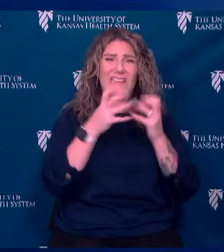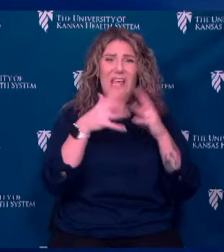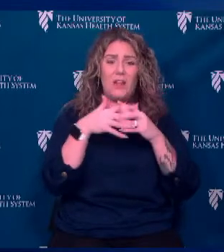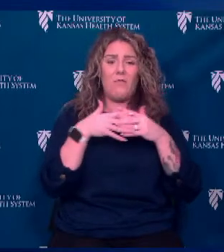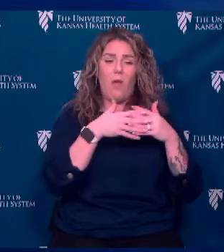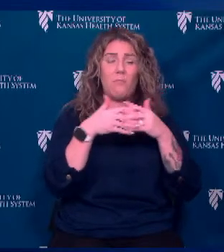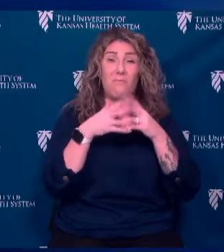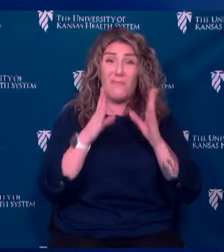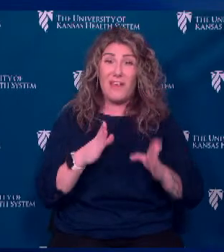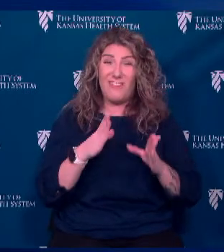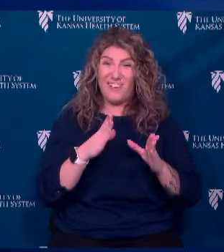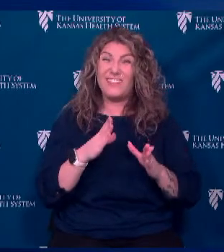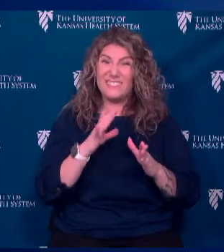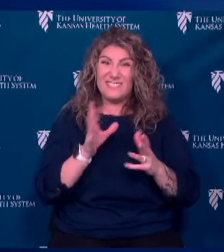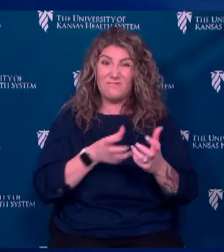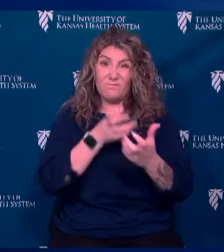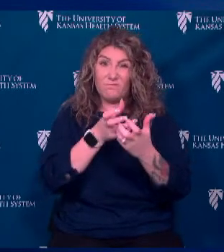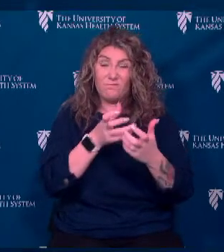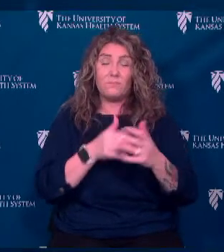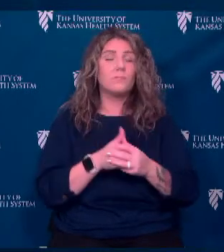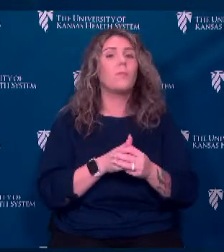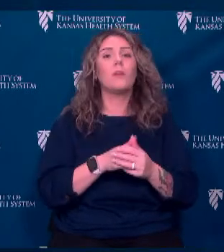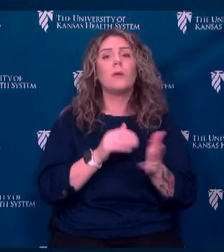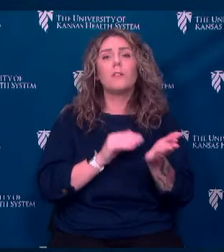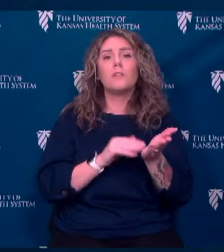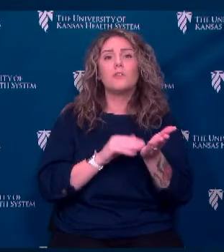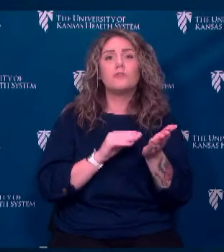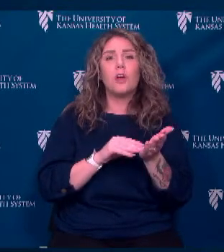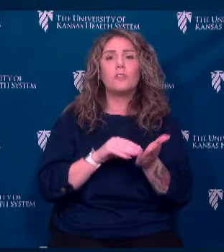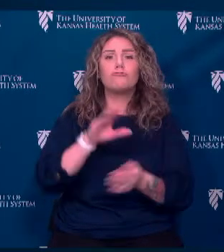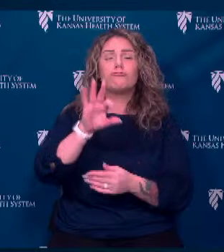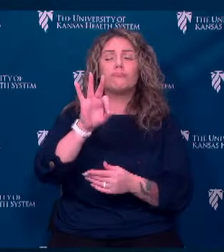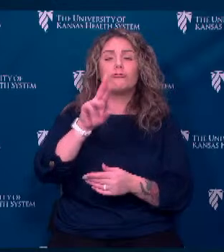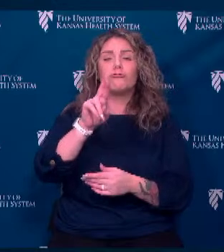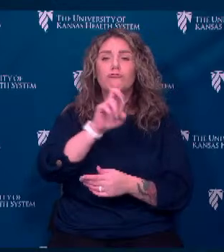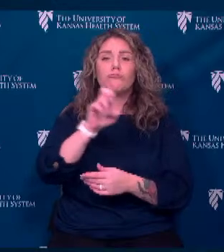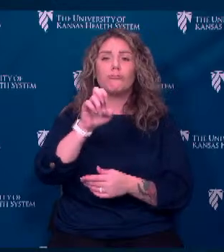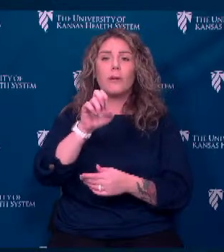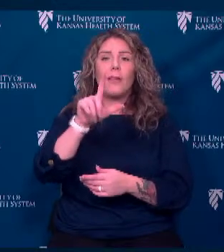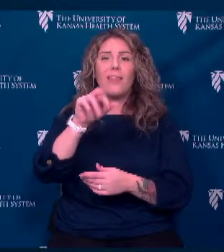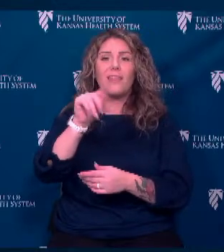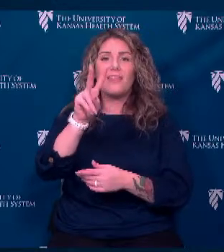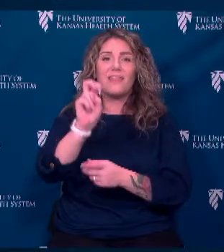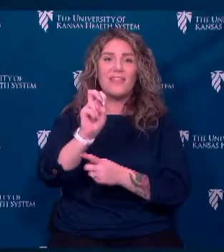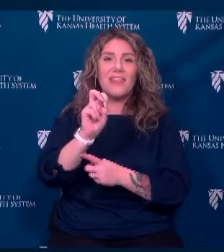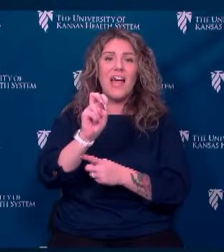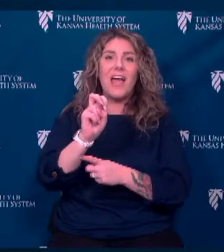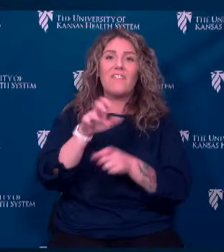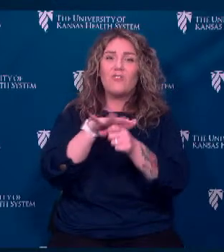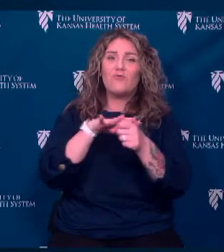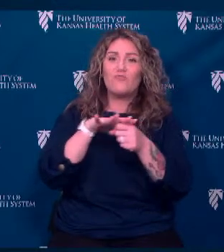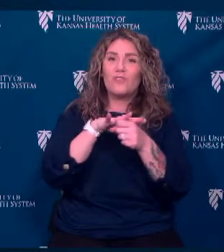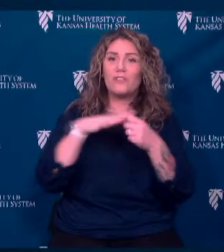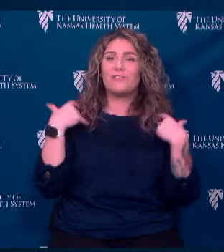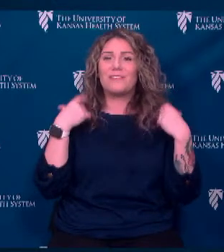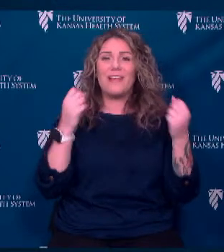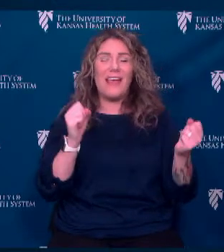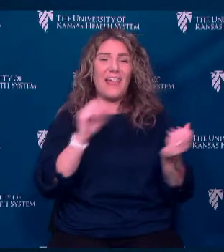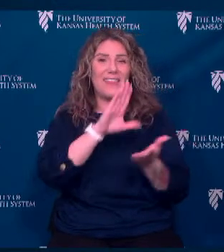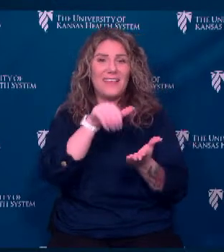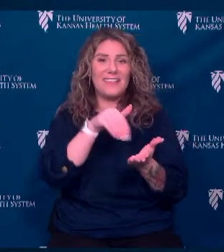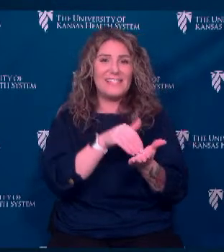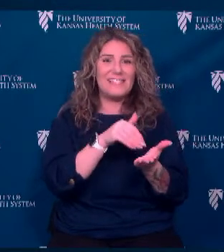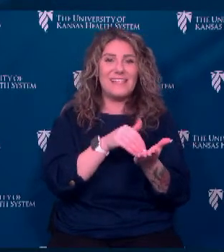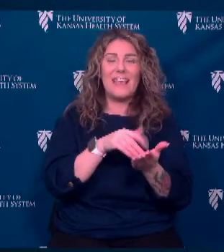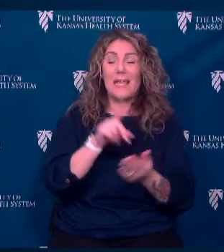category. Dr. Robert Freelove, the Chief Medical Officer at Salina Regional Health Center. Dr. Freelove, and I got your name right. I'm going to get Dishman